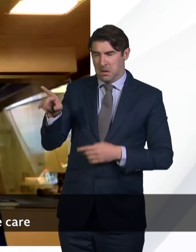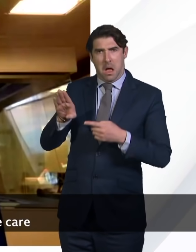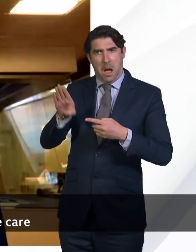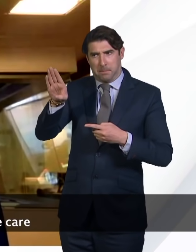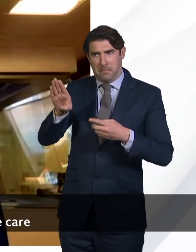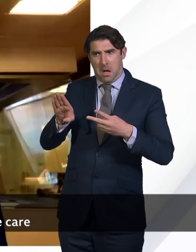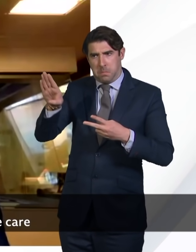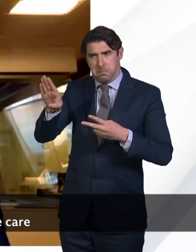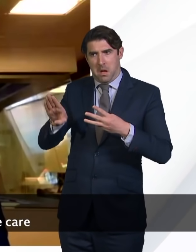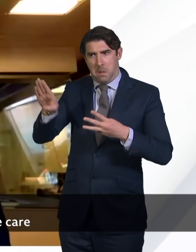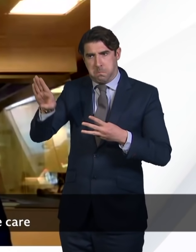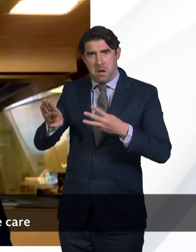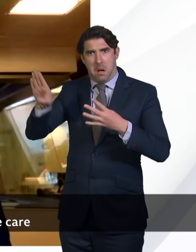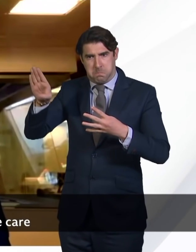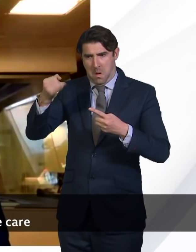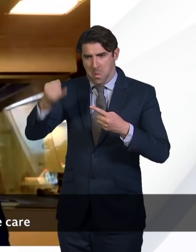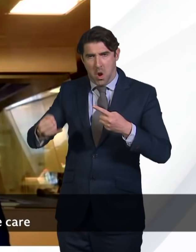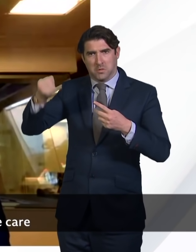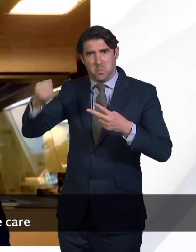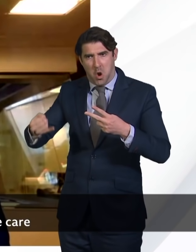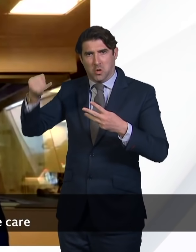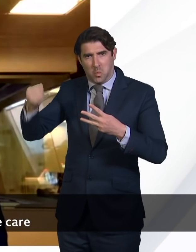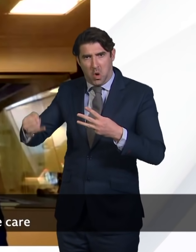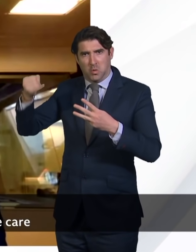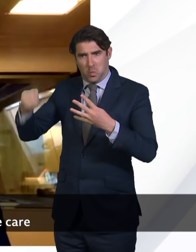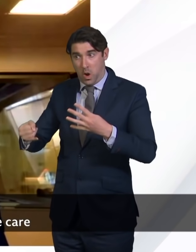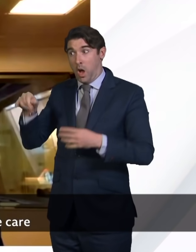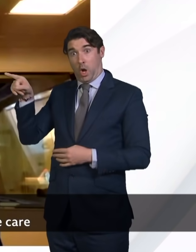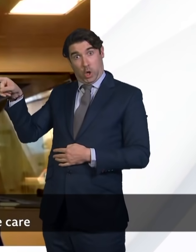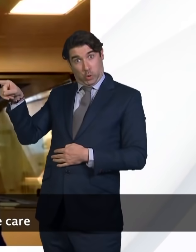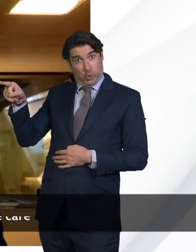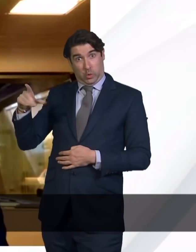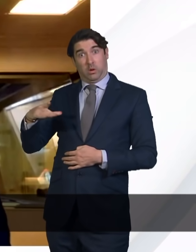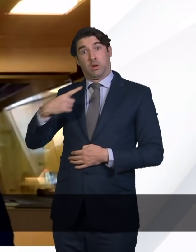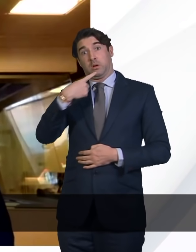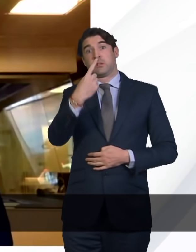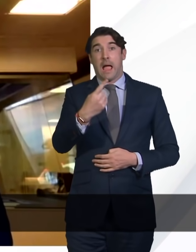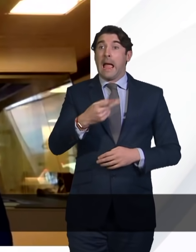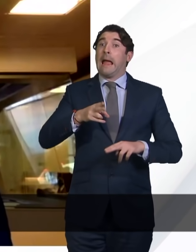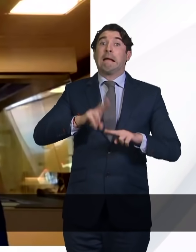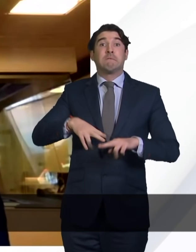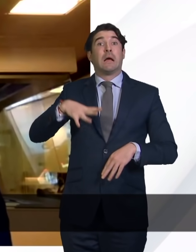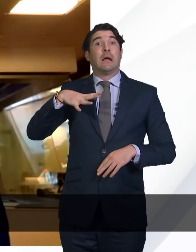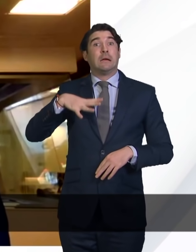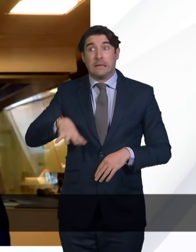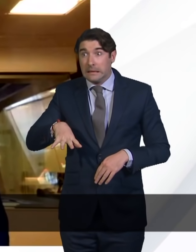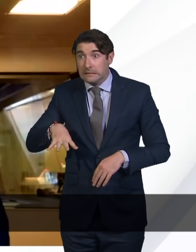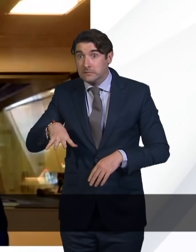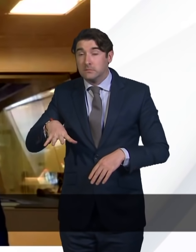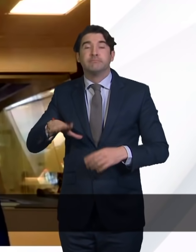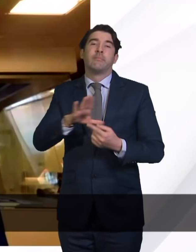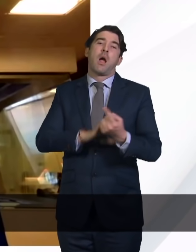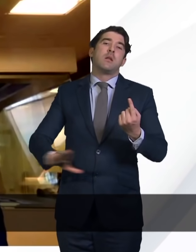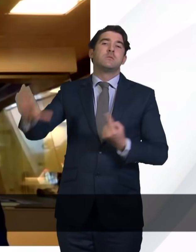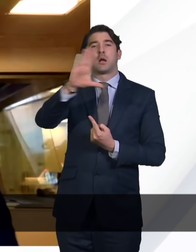You just said that you are prepared to introduce national measures if the evidence requires it. Have you 3